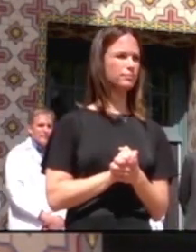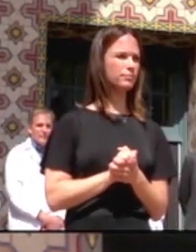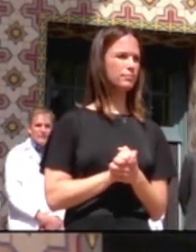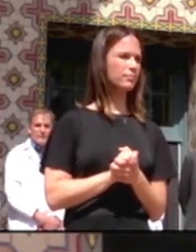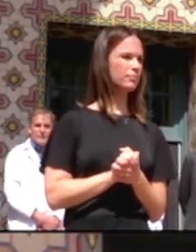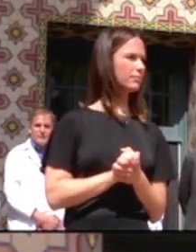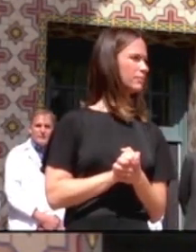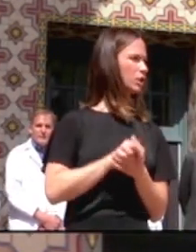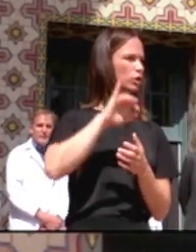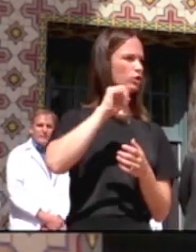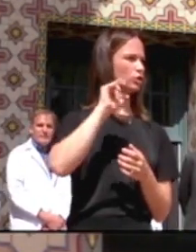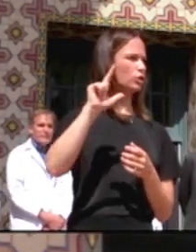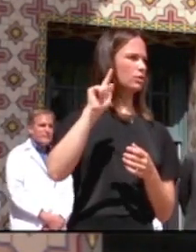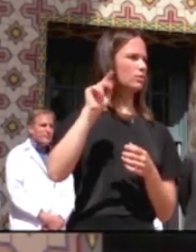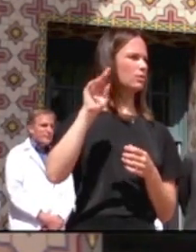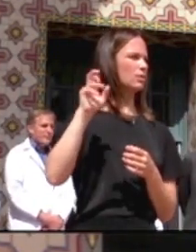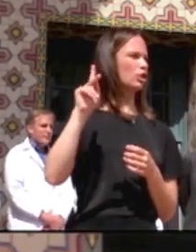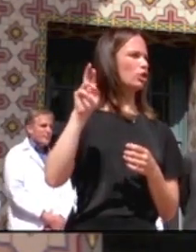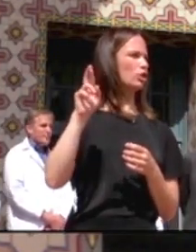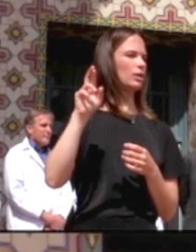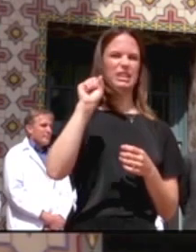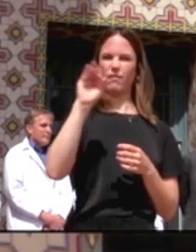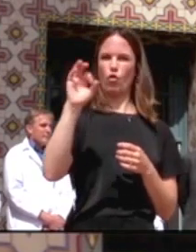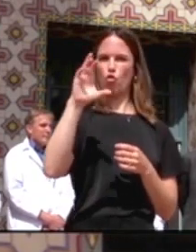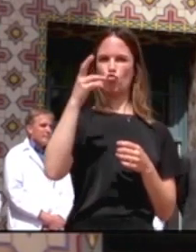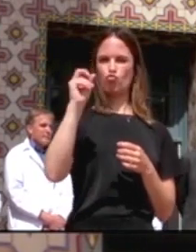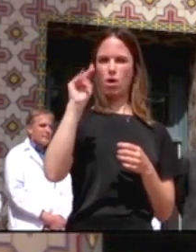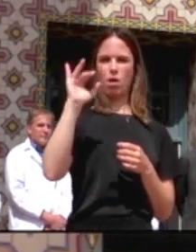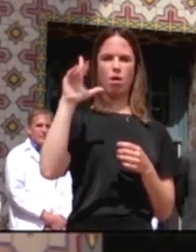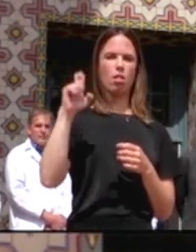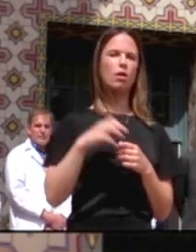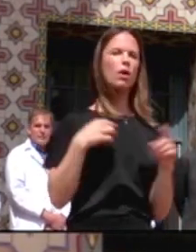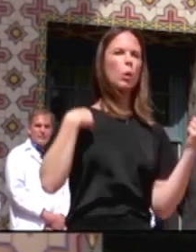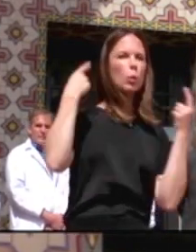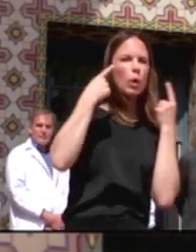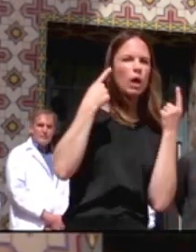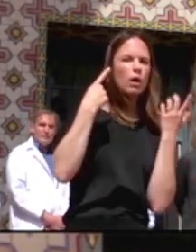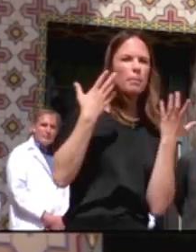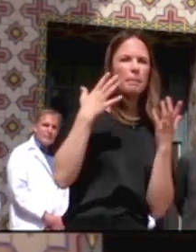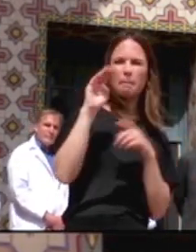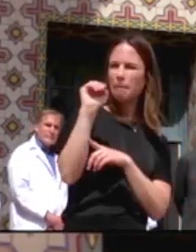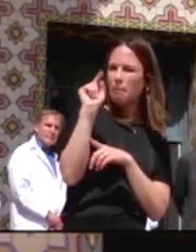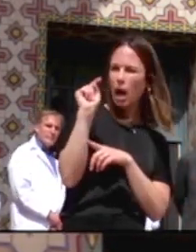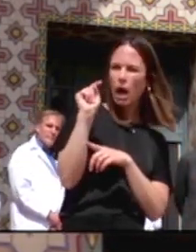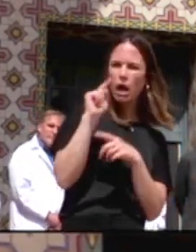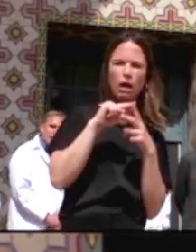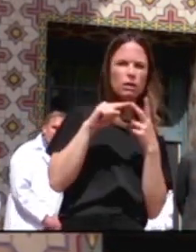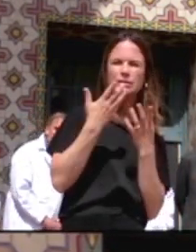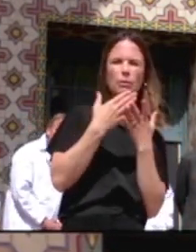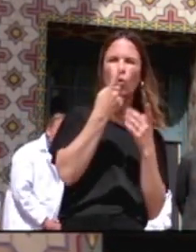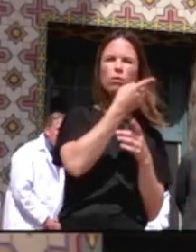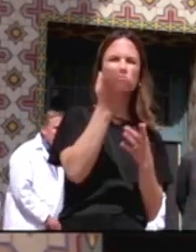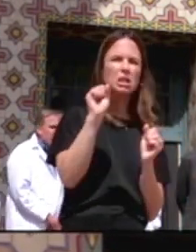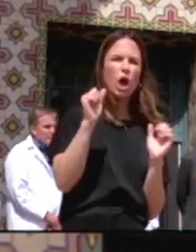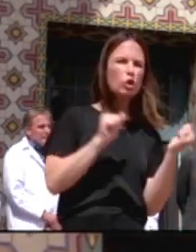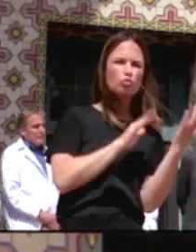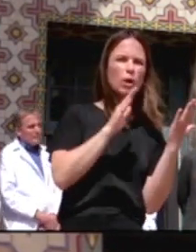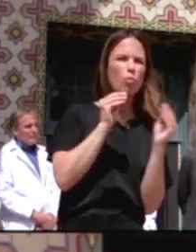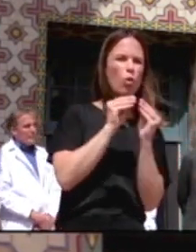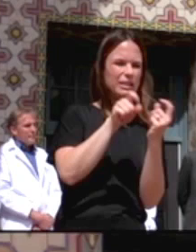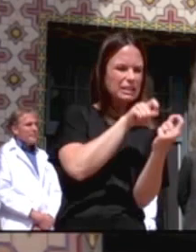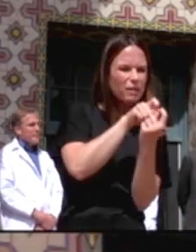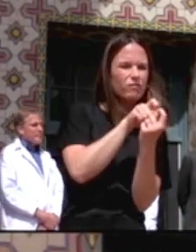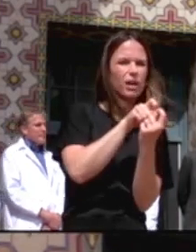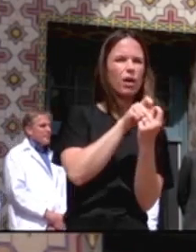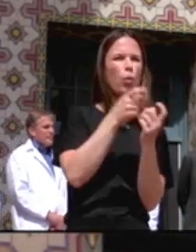Hi, Jill Tucker from the San Francisco Chronicle. I'm wondering if somebody, maybe Matt or somebody, could address more